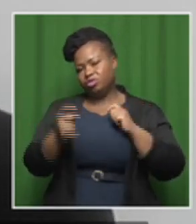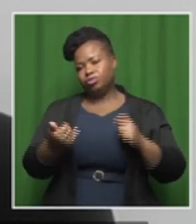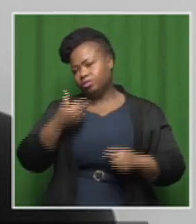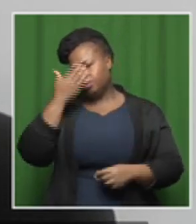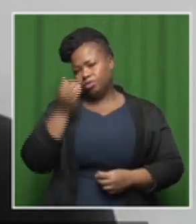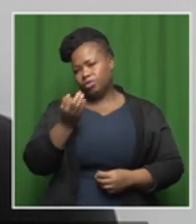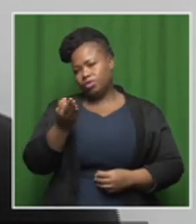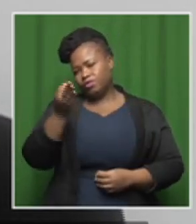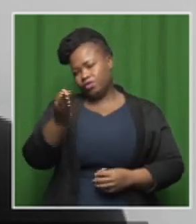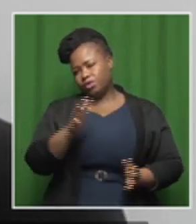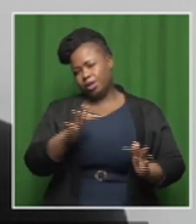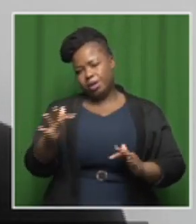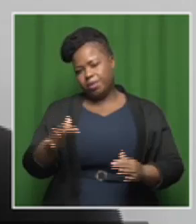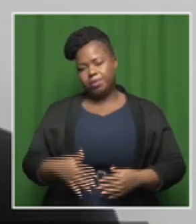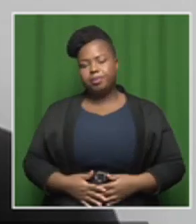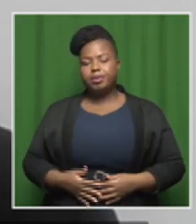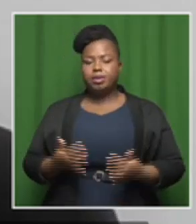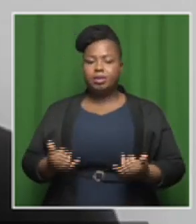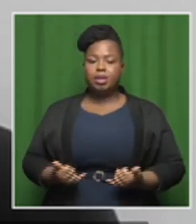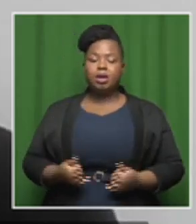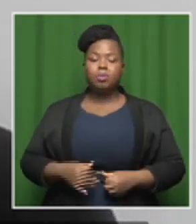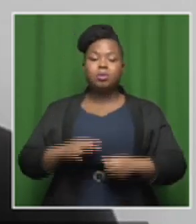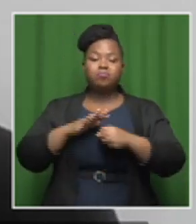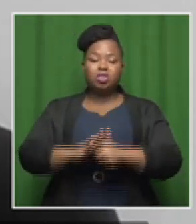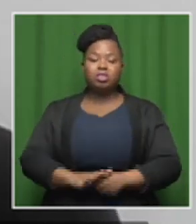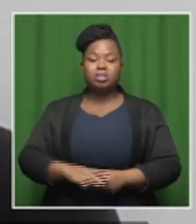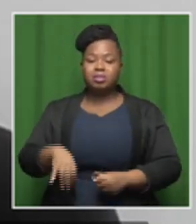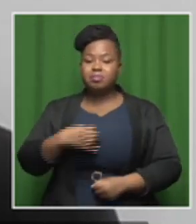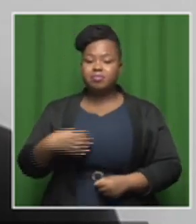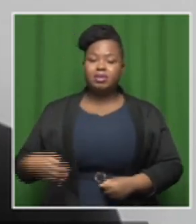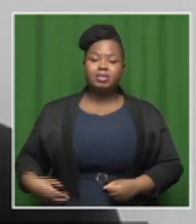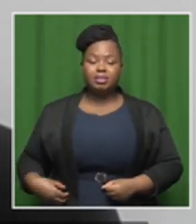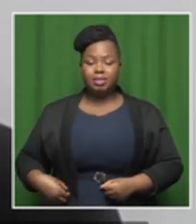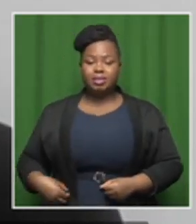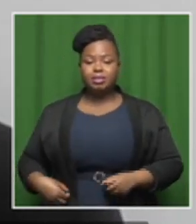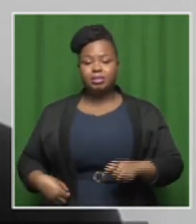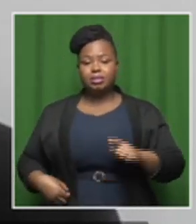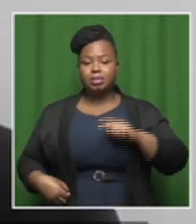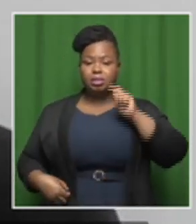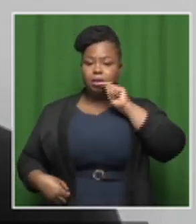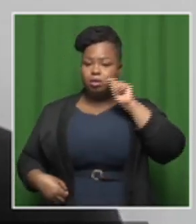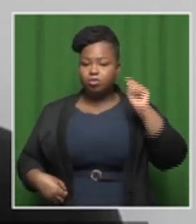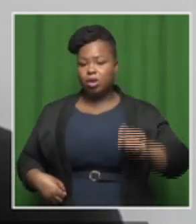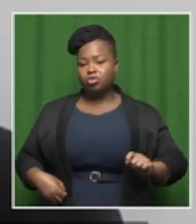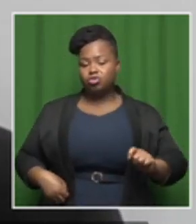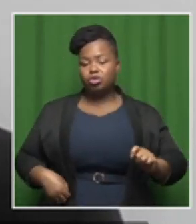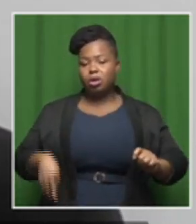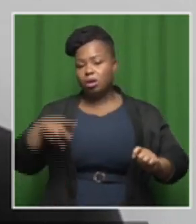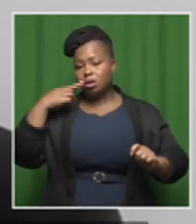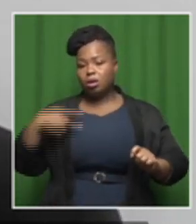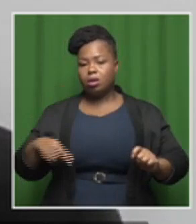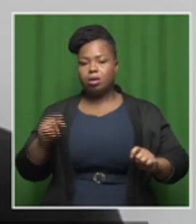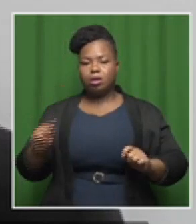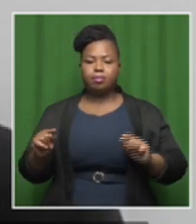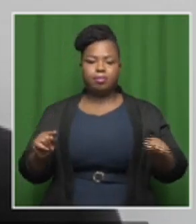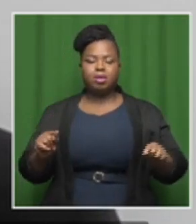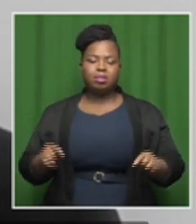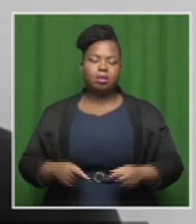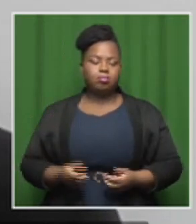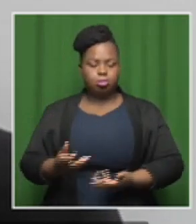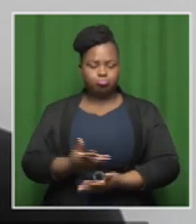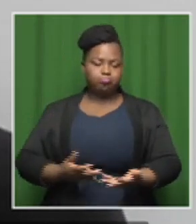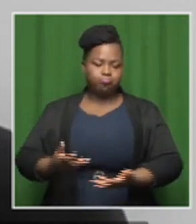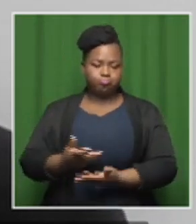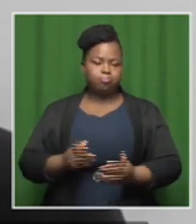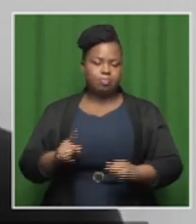There is a lot of pressure now on Zelensky and somewhat on Putin to come to the table. Putin's put a whole lot